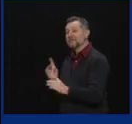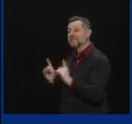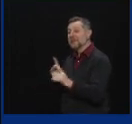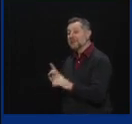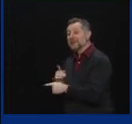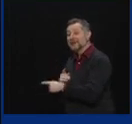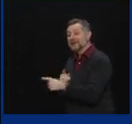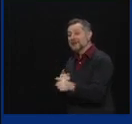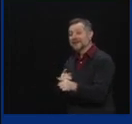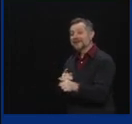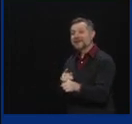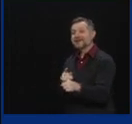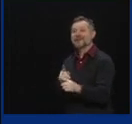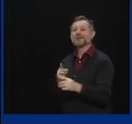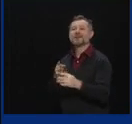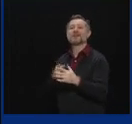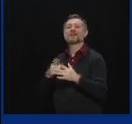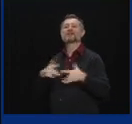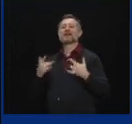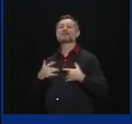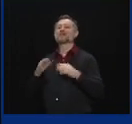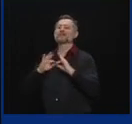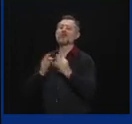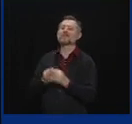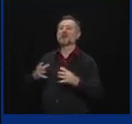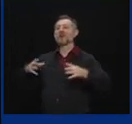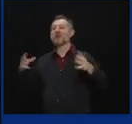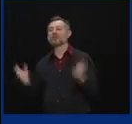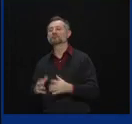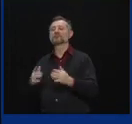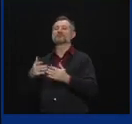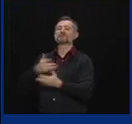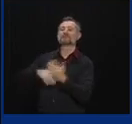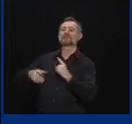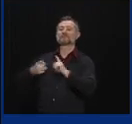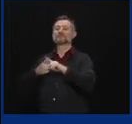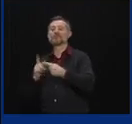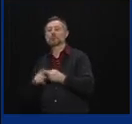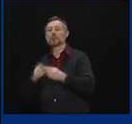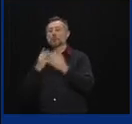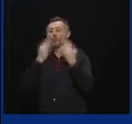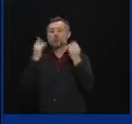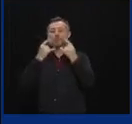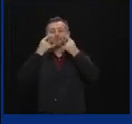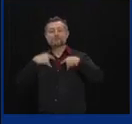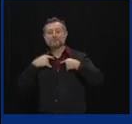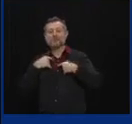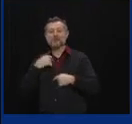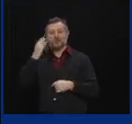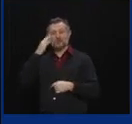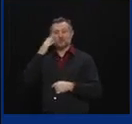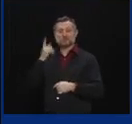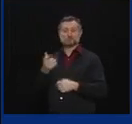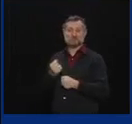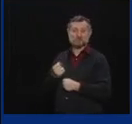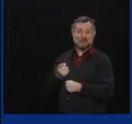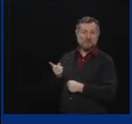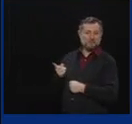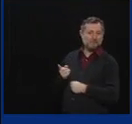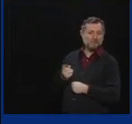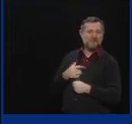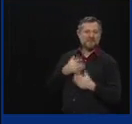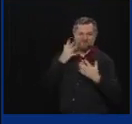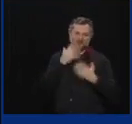to events with family or friends in their homes, and they're not wearing masks because they're with people they know. Unfortunately, they're catching